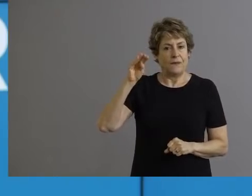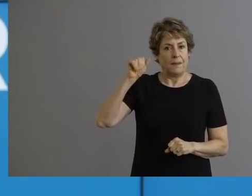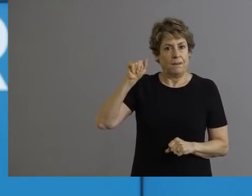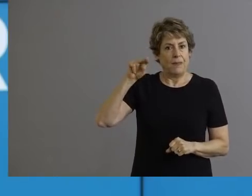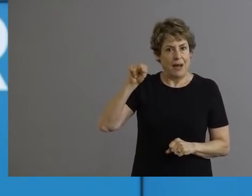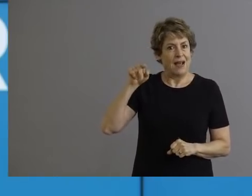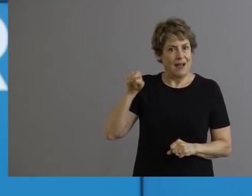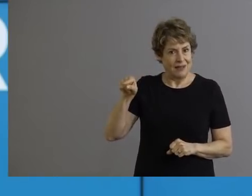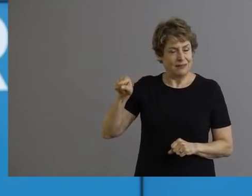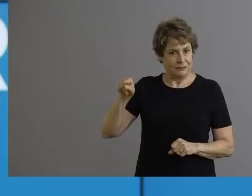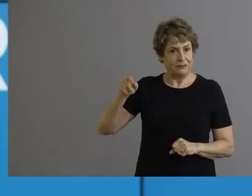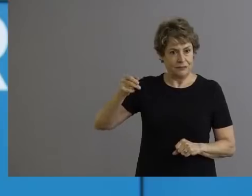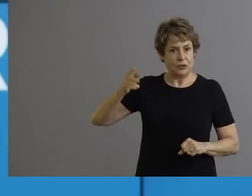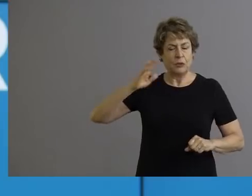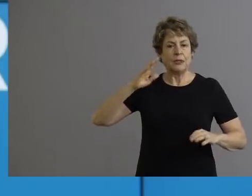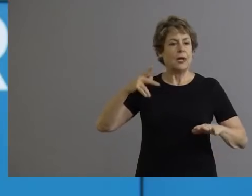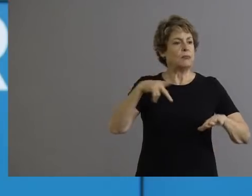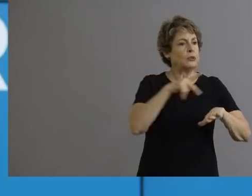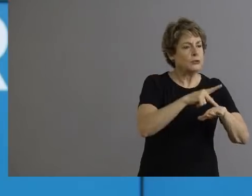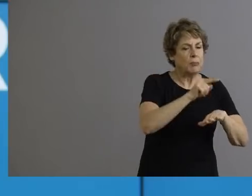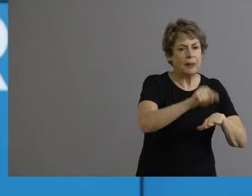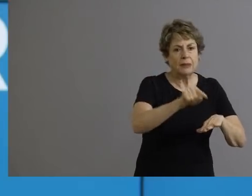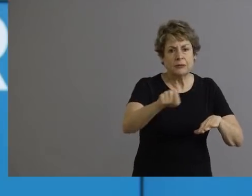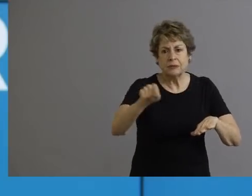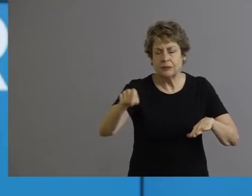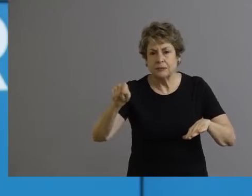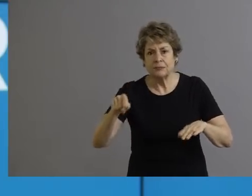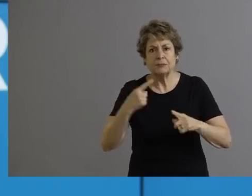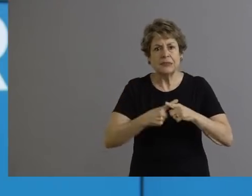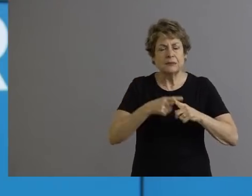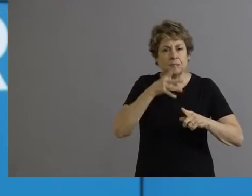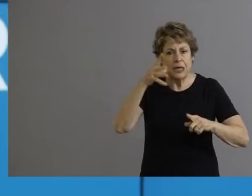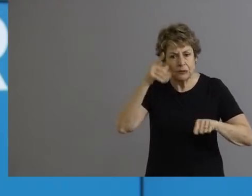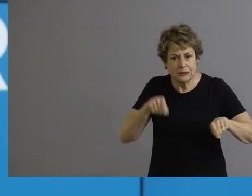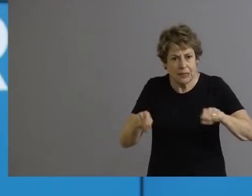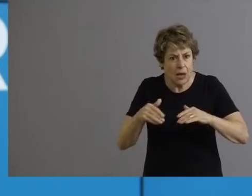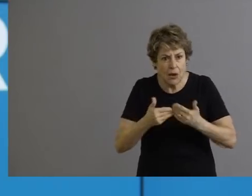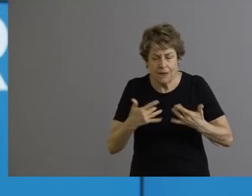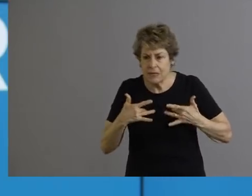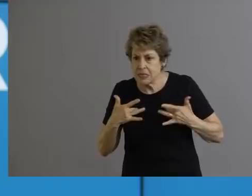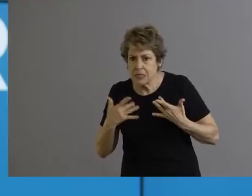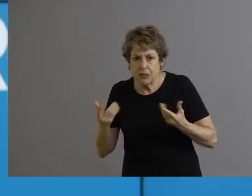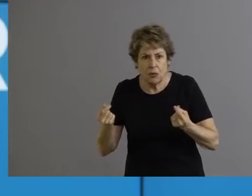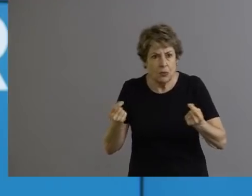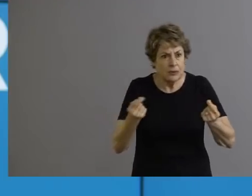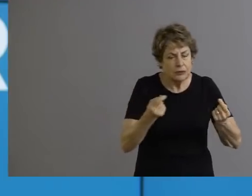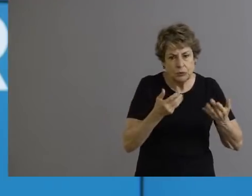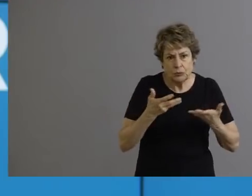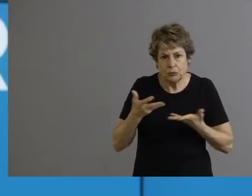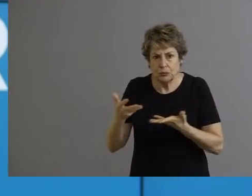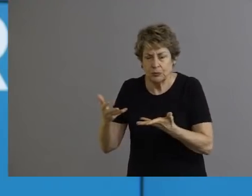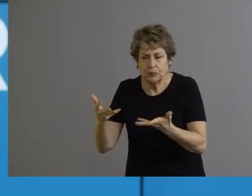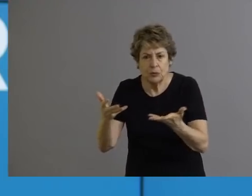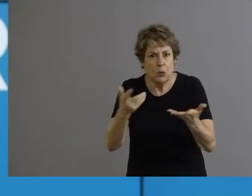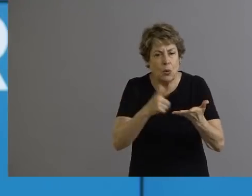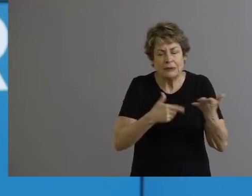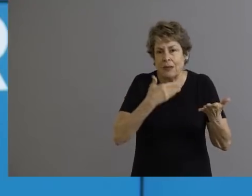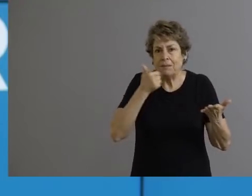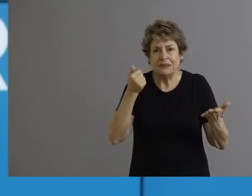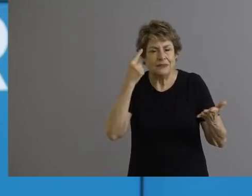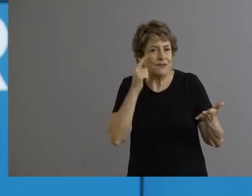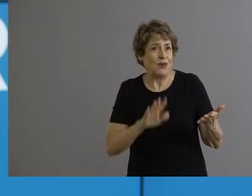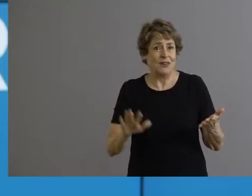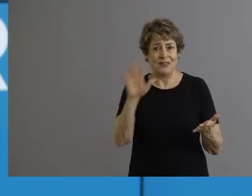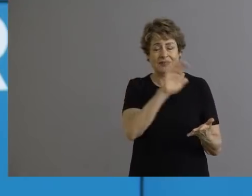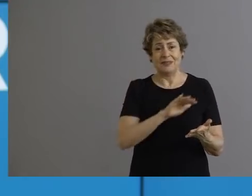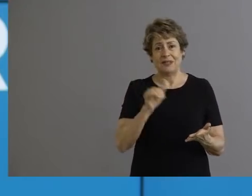the state to make the decision that's in the best interest of Arizona. On the first question, on how close was I